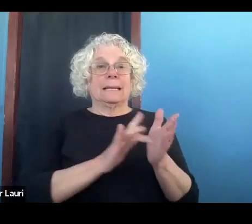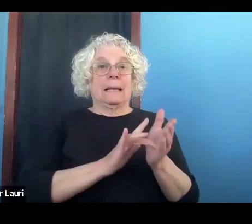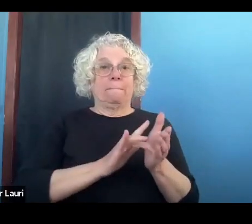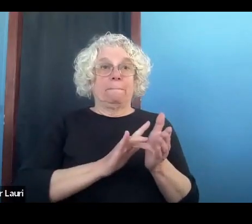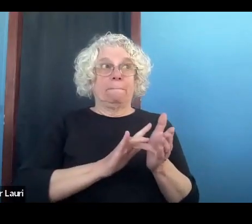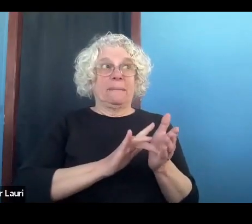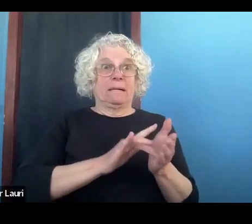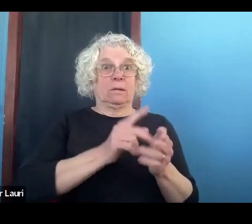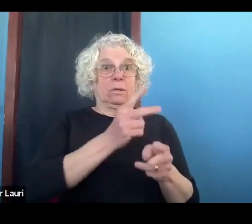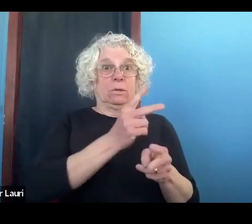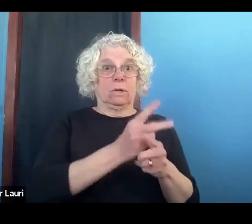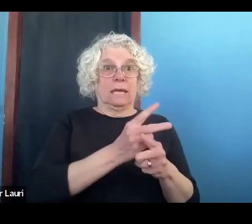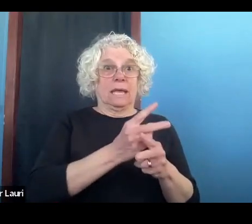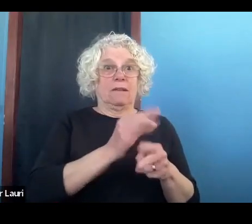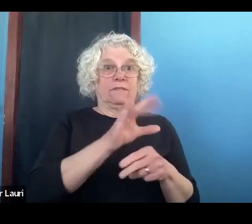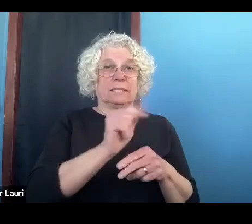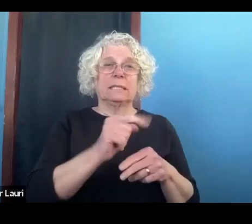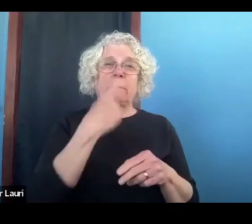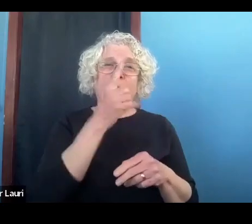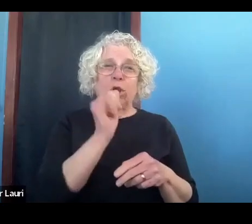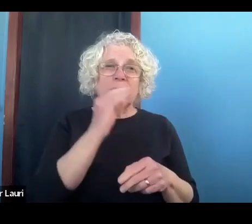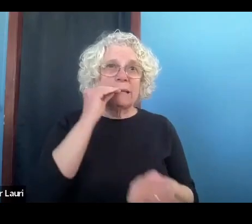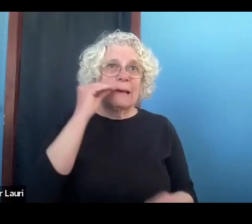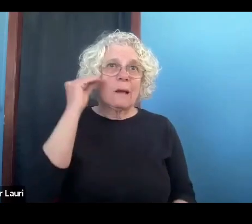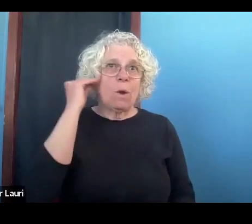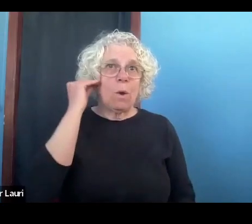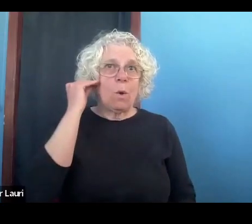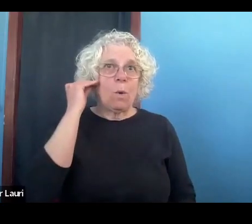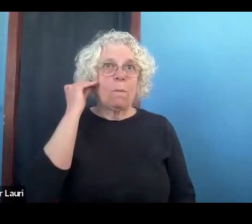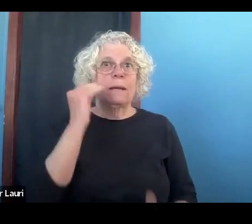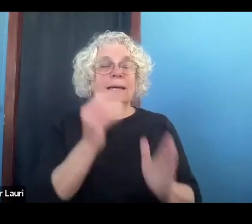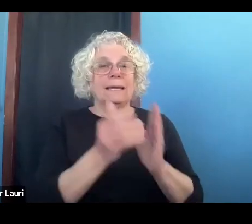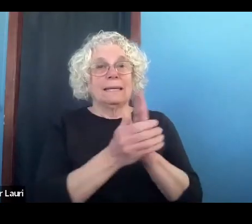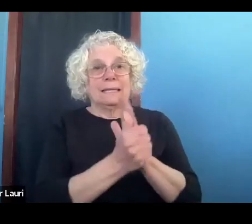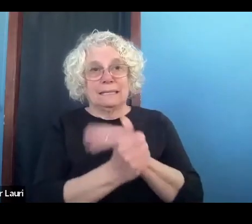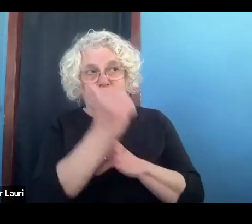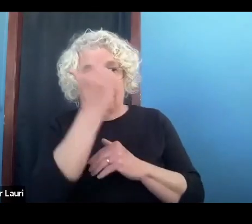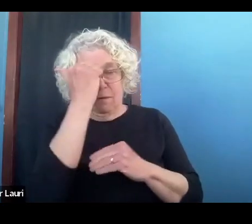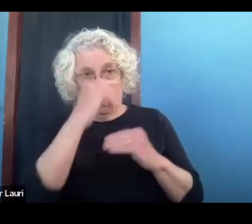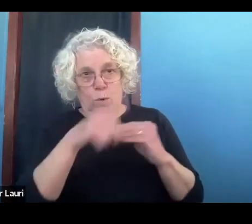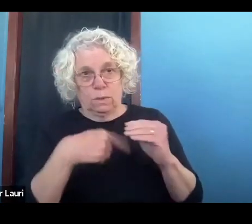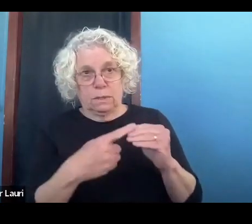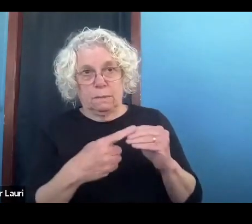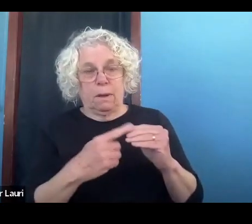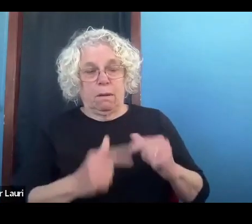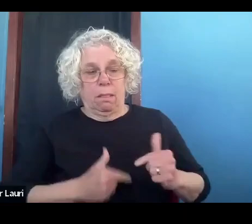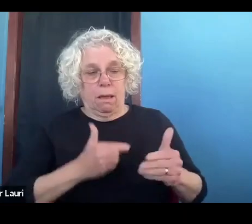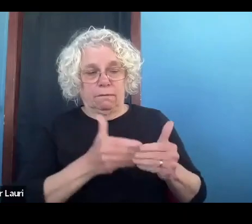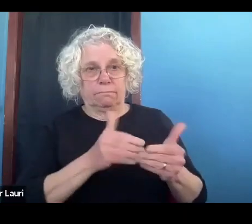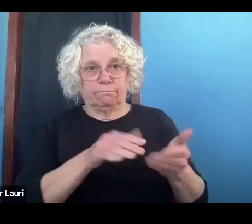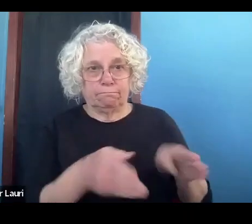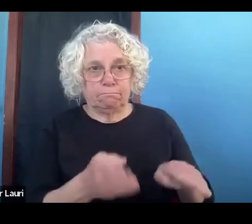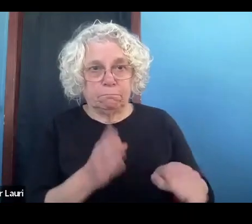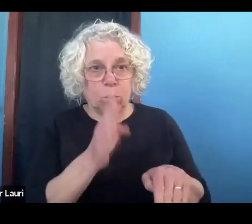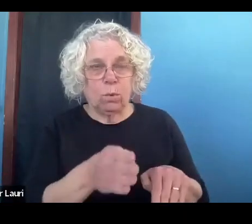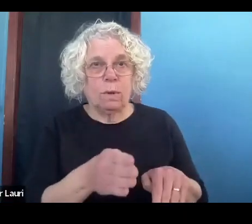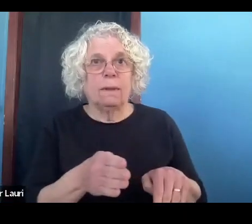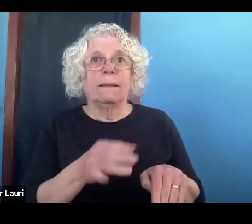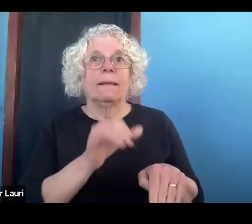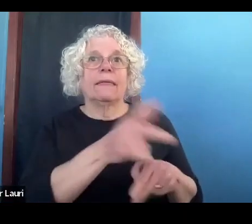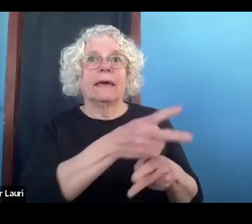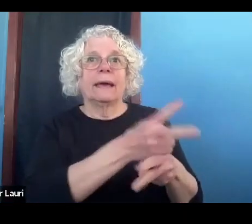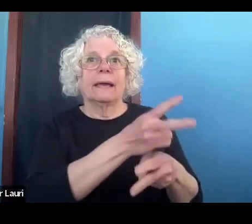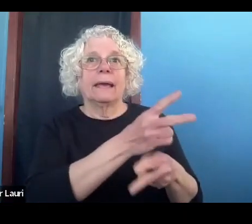a home-like setting. It is staff trained in end-of-life care, more room for family, typically with food